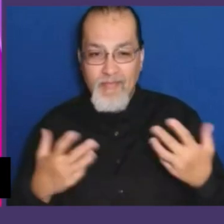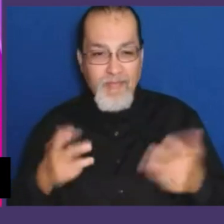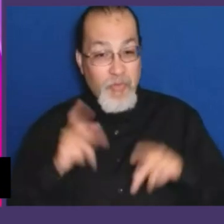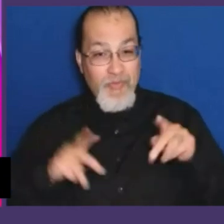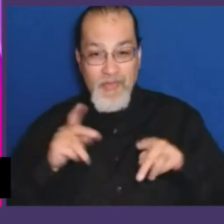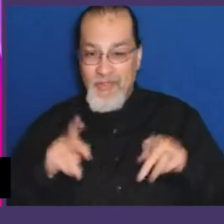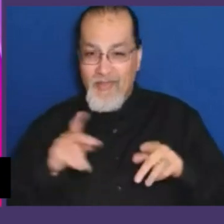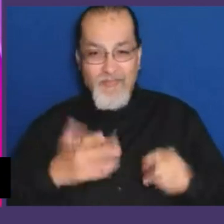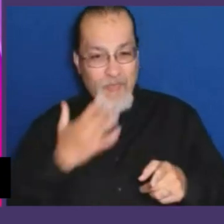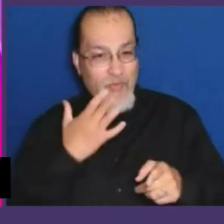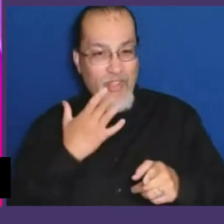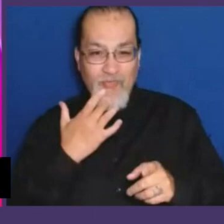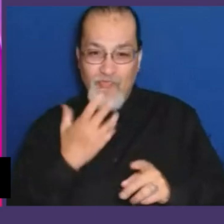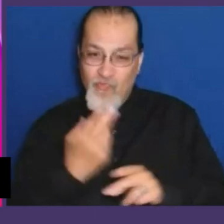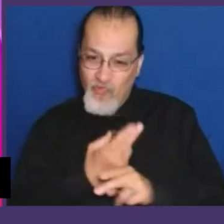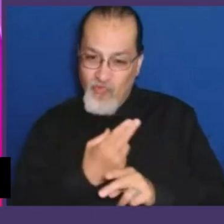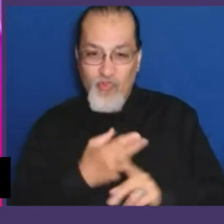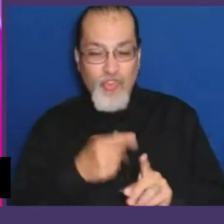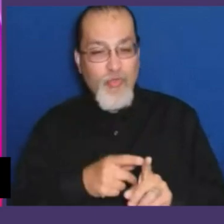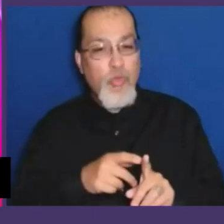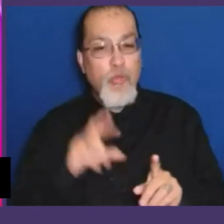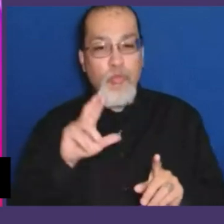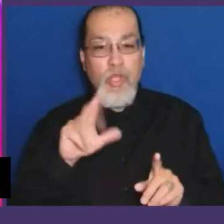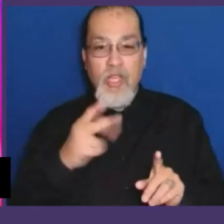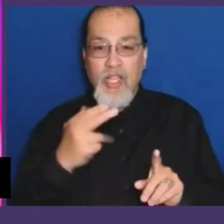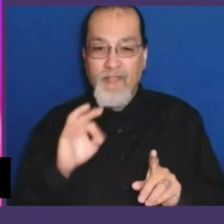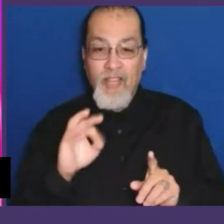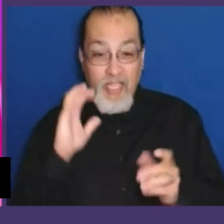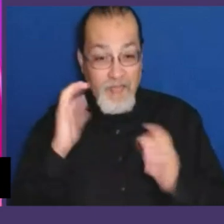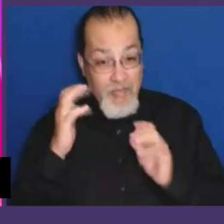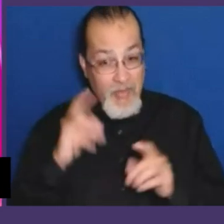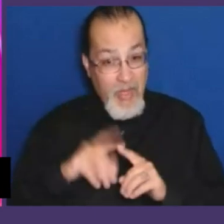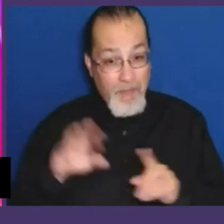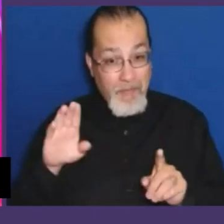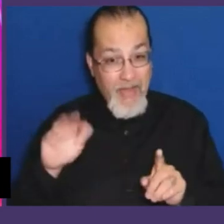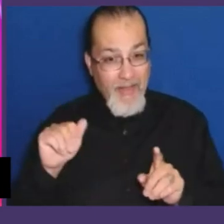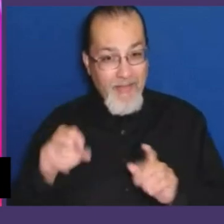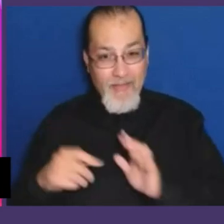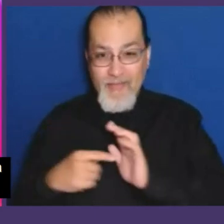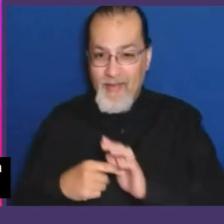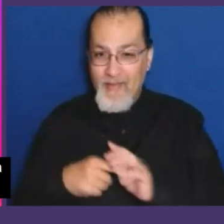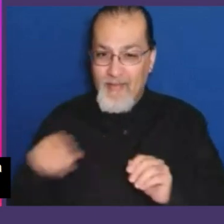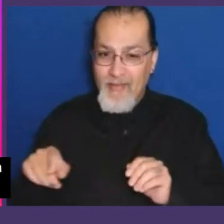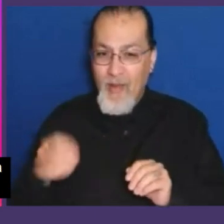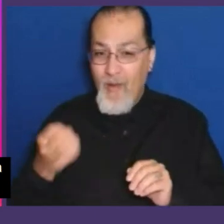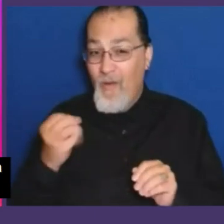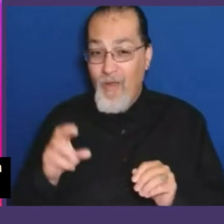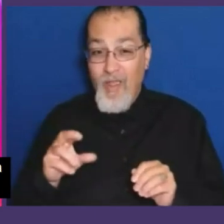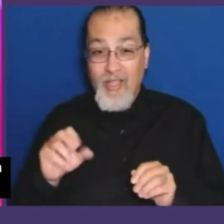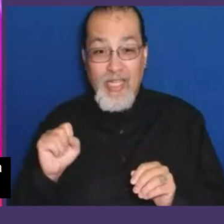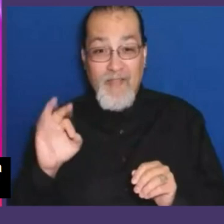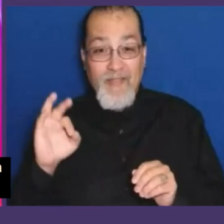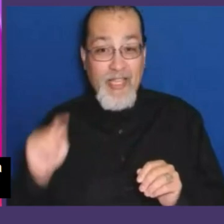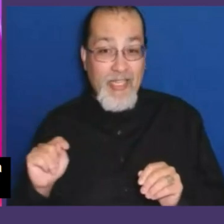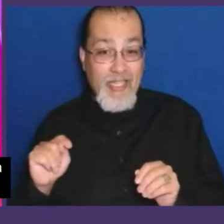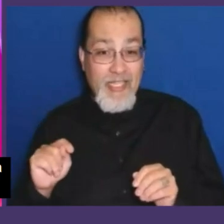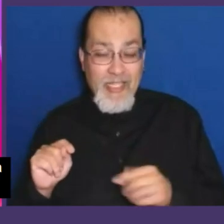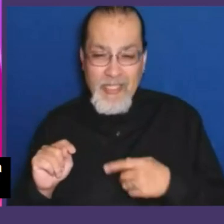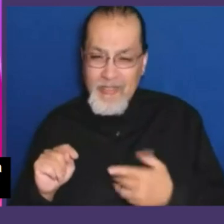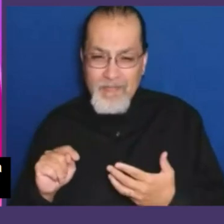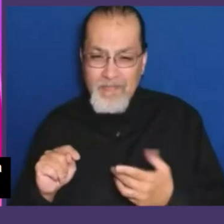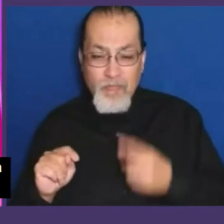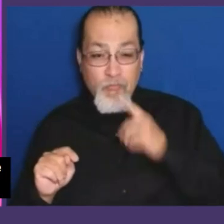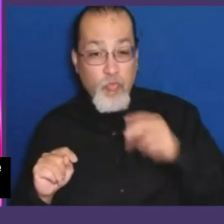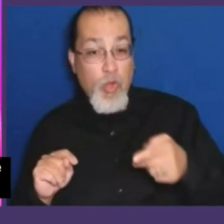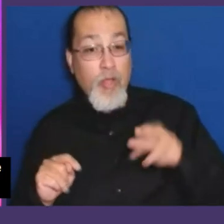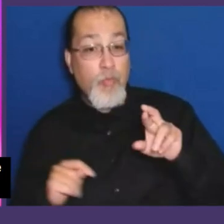to SFT models, compared to base model that is prompted to be an assistant. And so it just works better. But you might ask why? Why